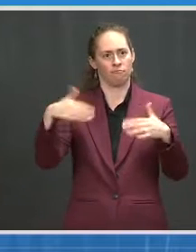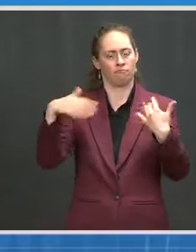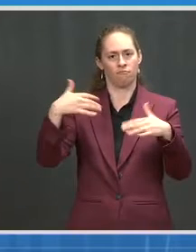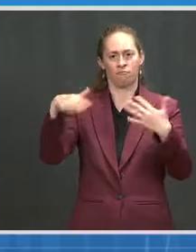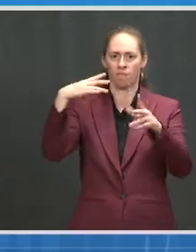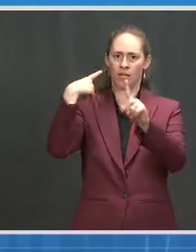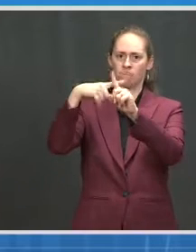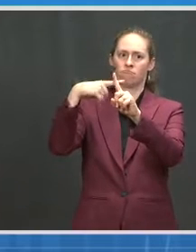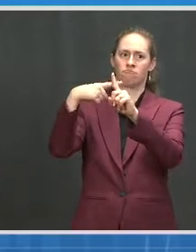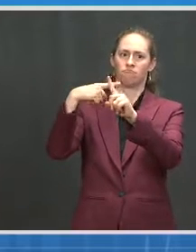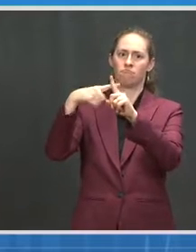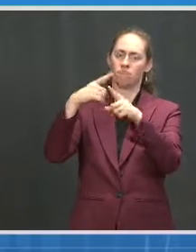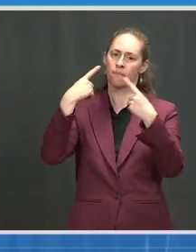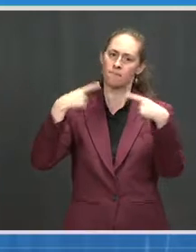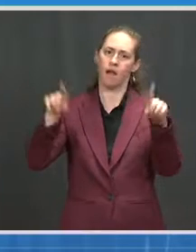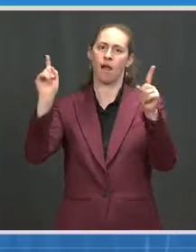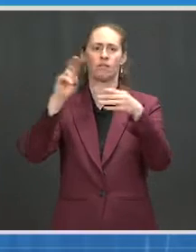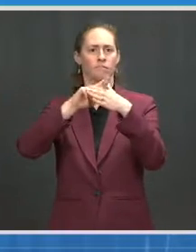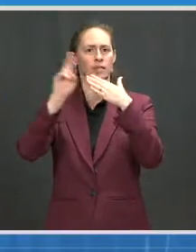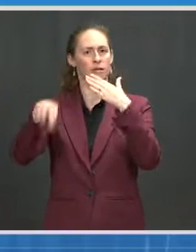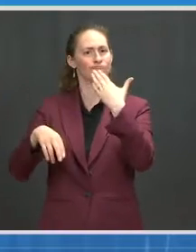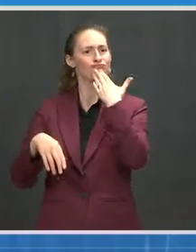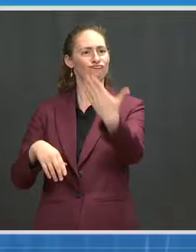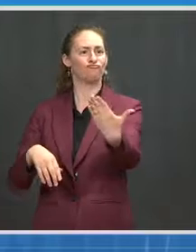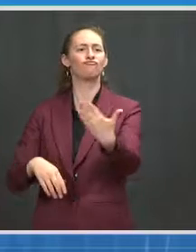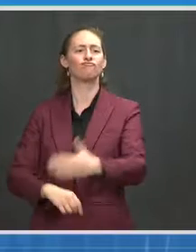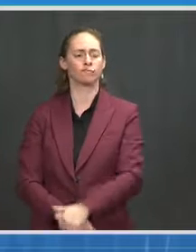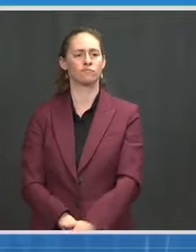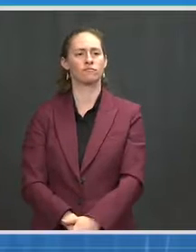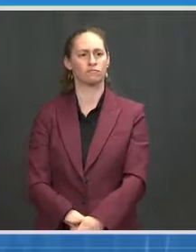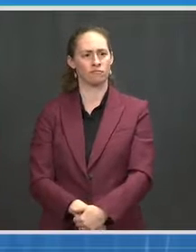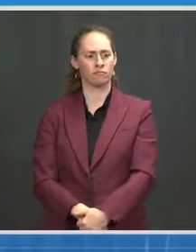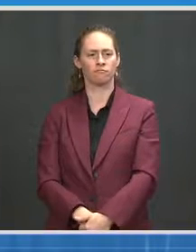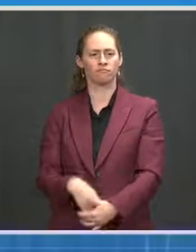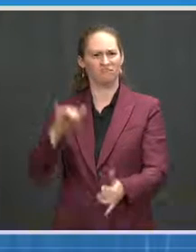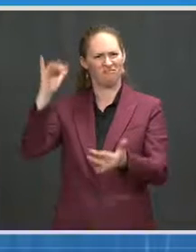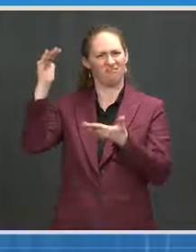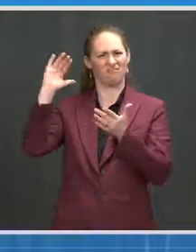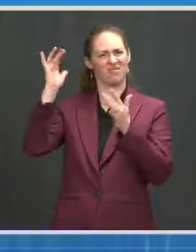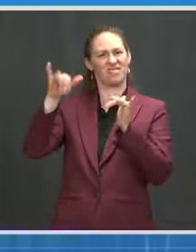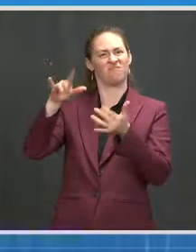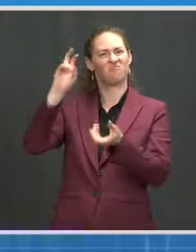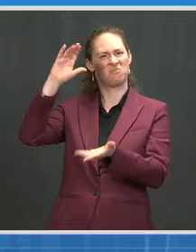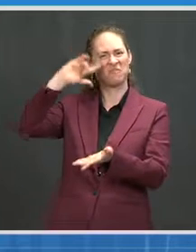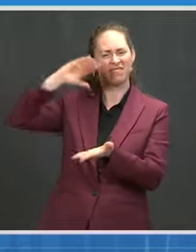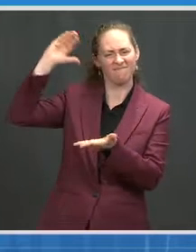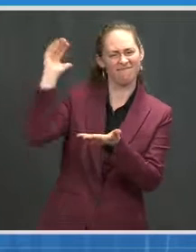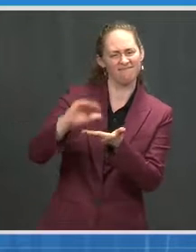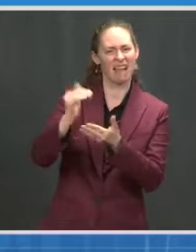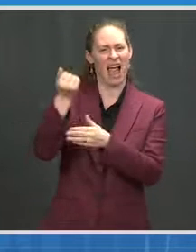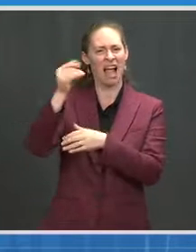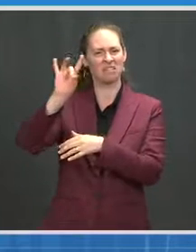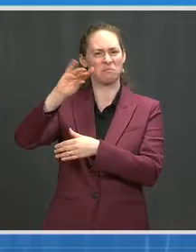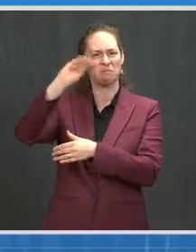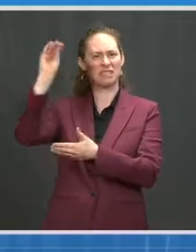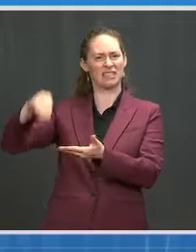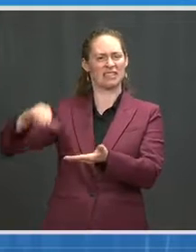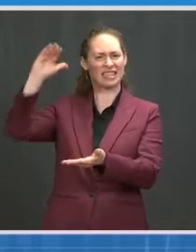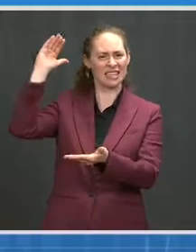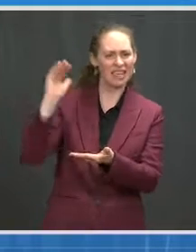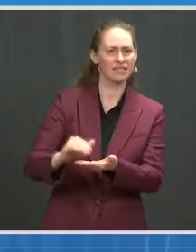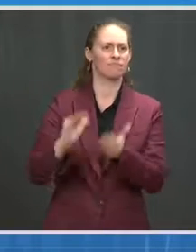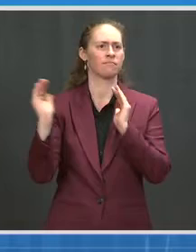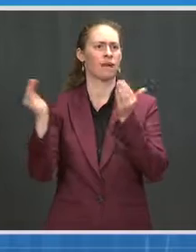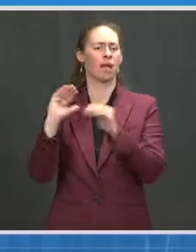almost 18% from the prior 7-day period. And 7-day average daily deaths have also declined to a